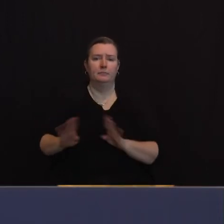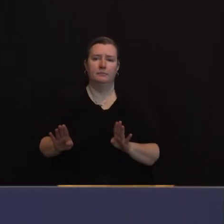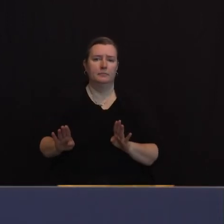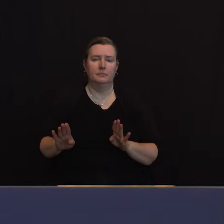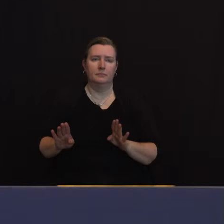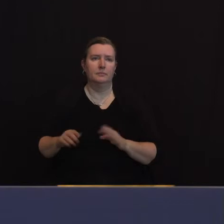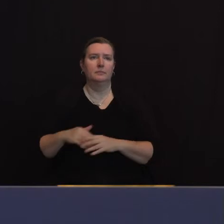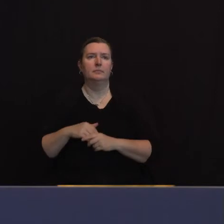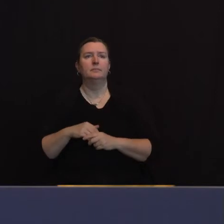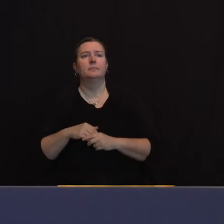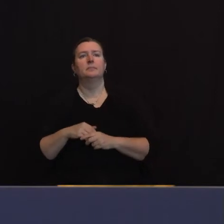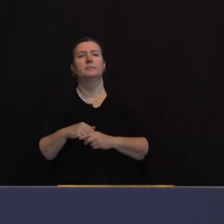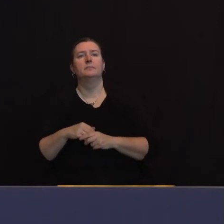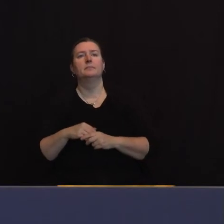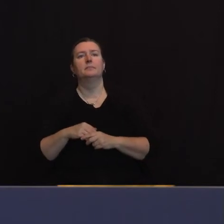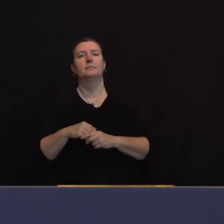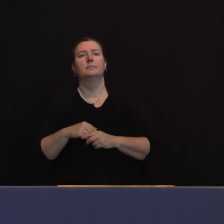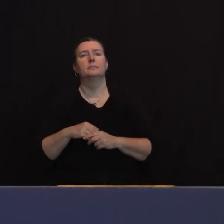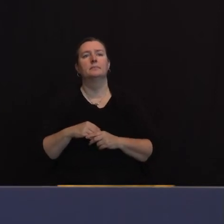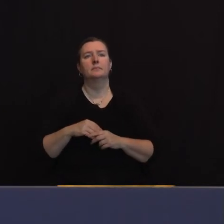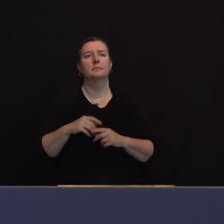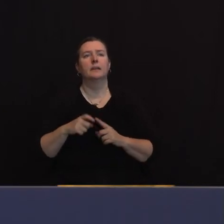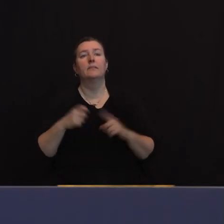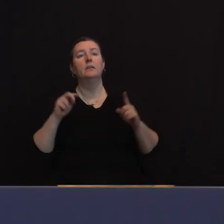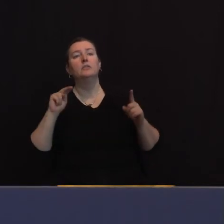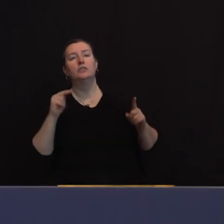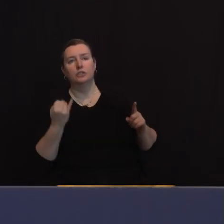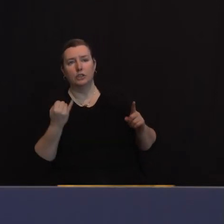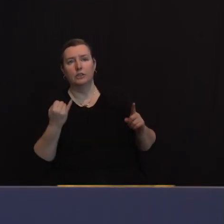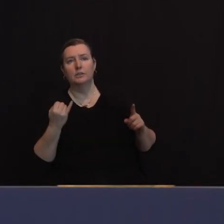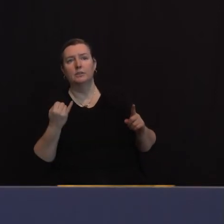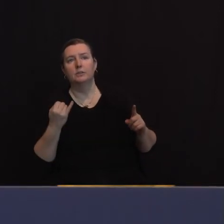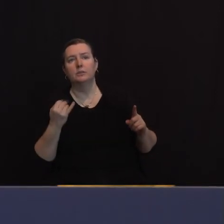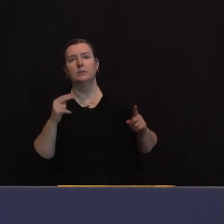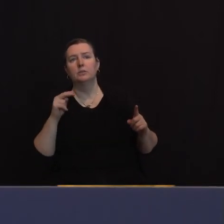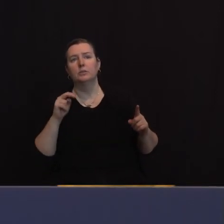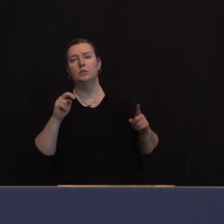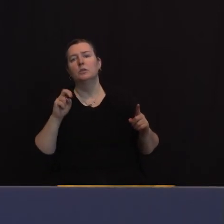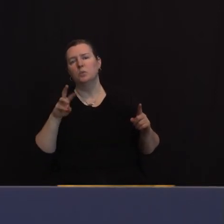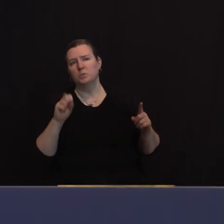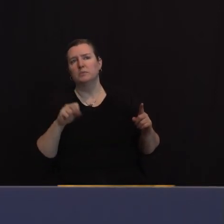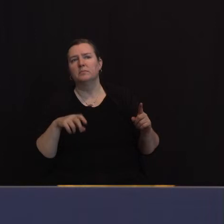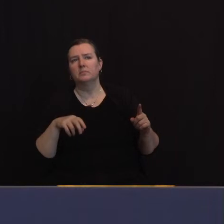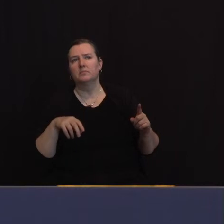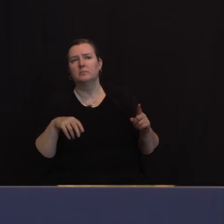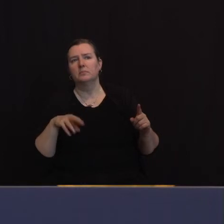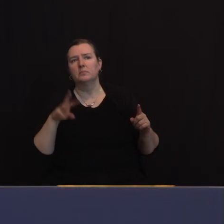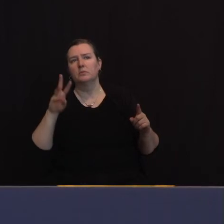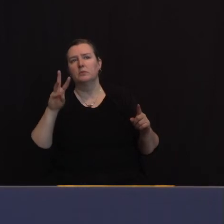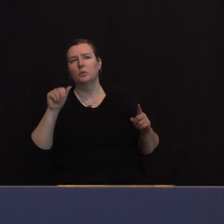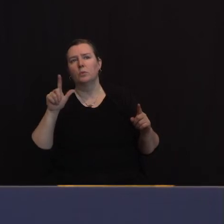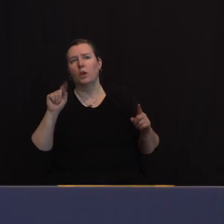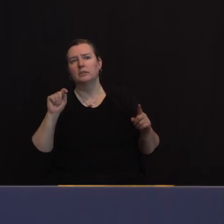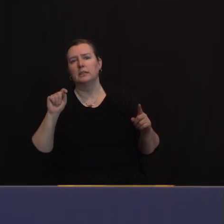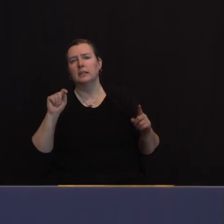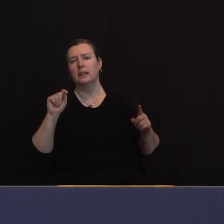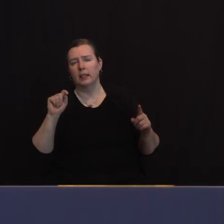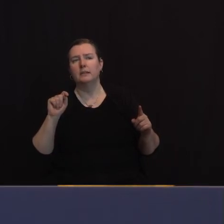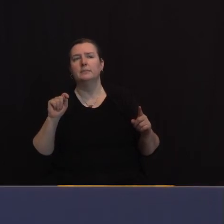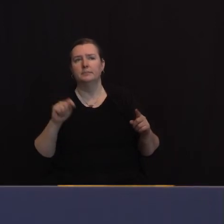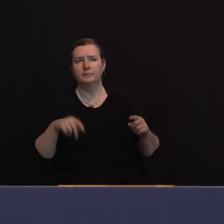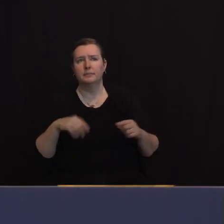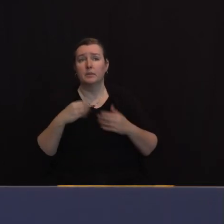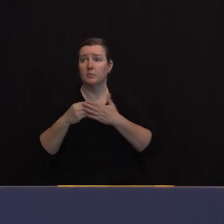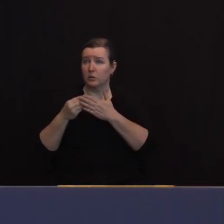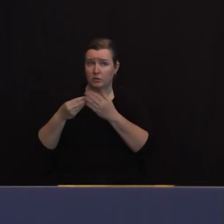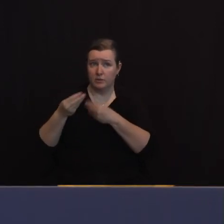I've got one from News 12 New Jersey's Walt Kane. In your budget proposal, you allocated $7.75 million for